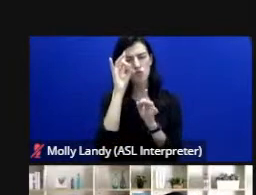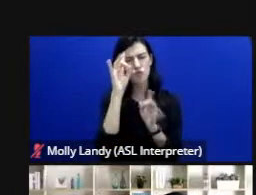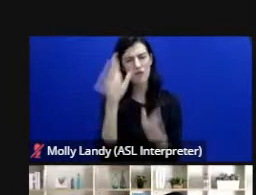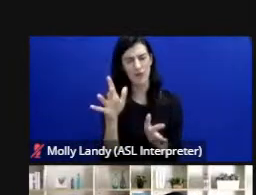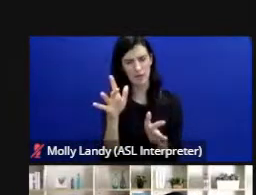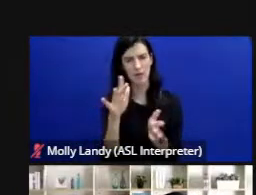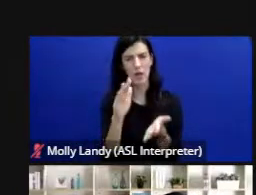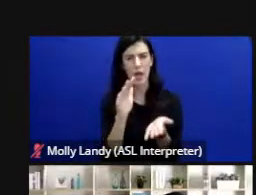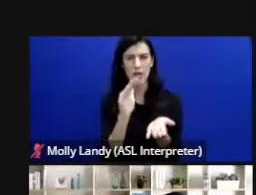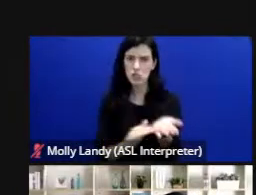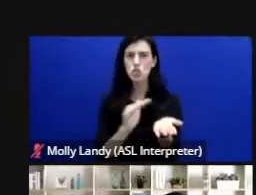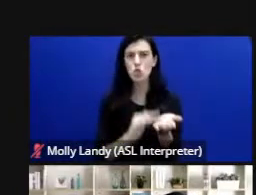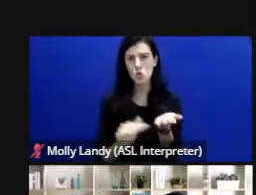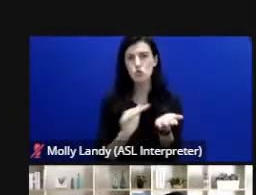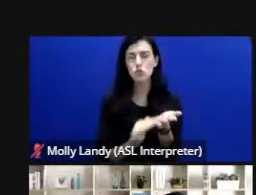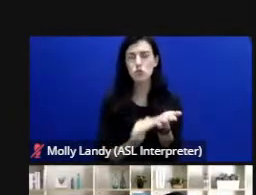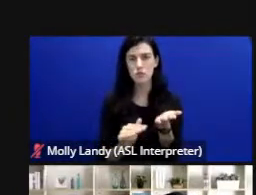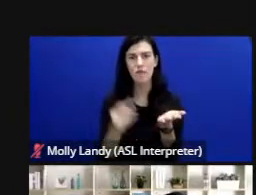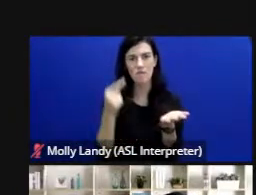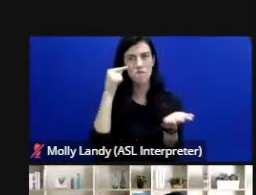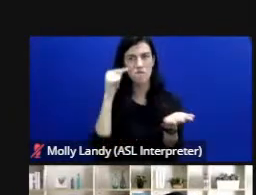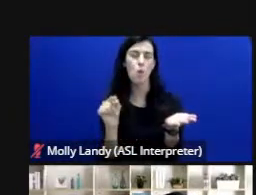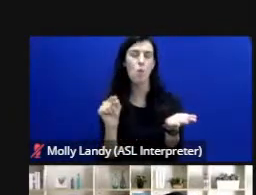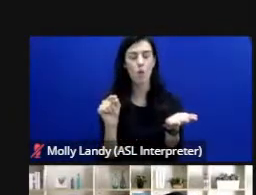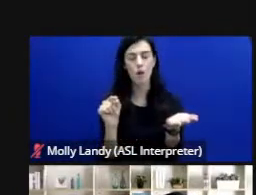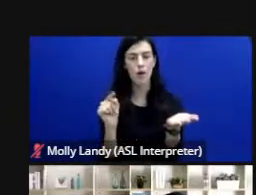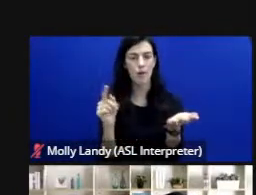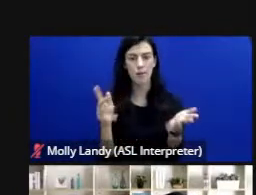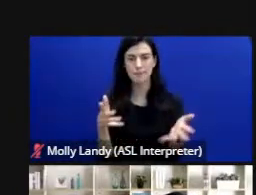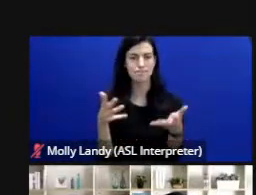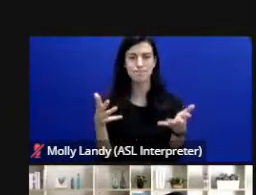excuse for a